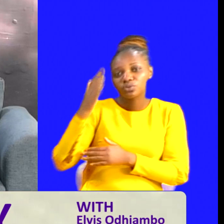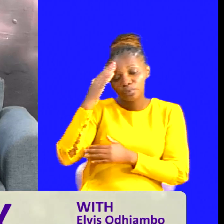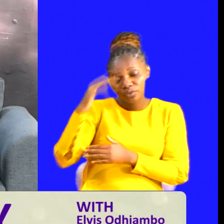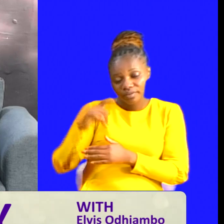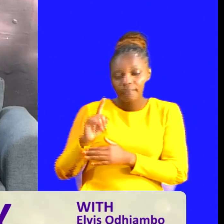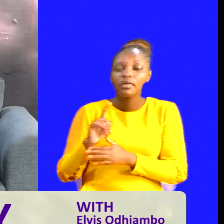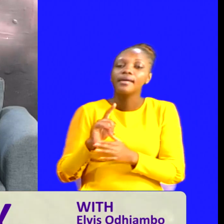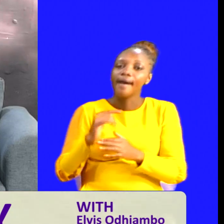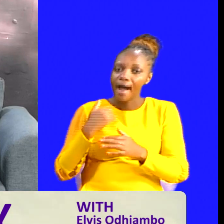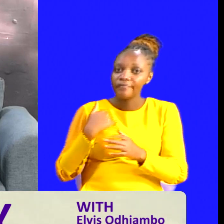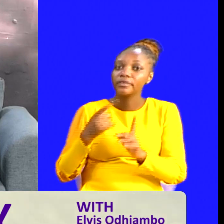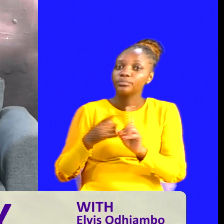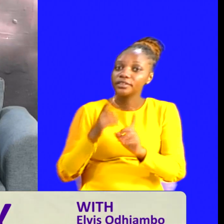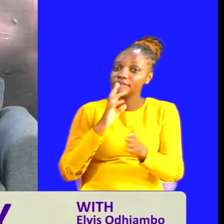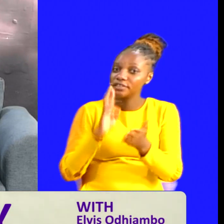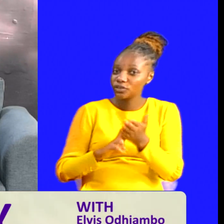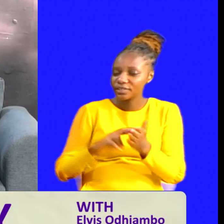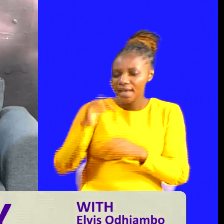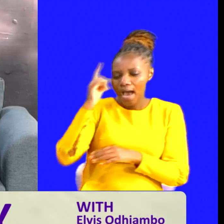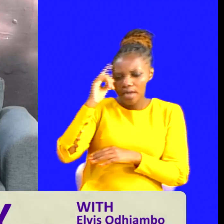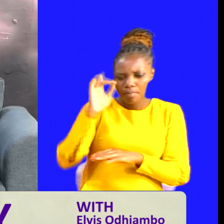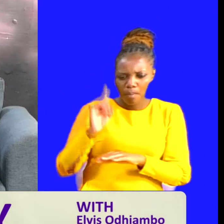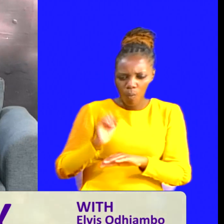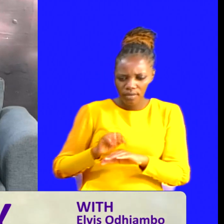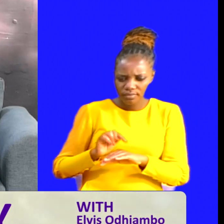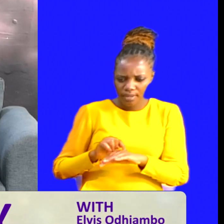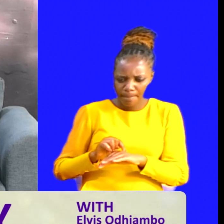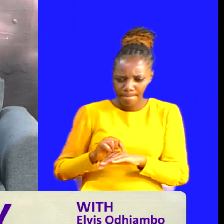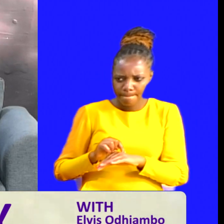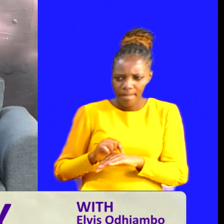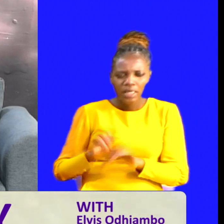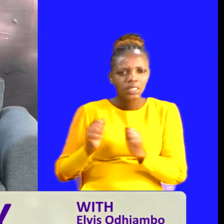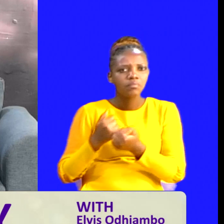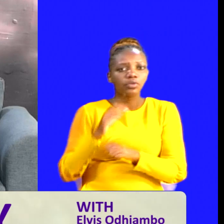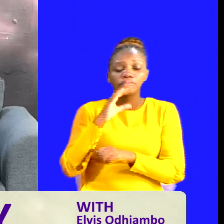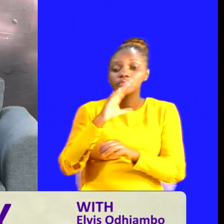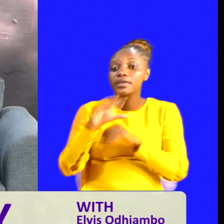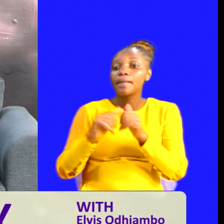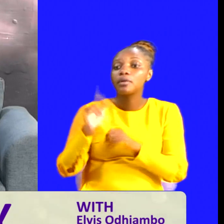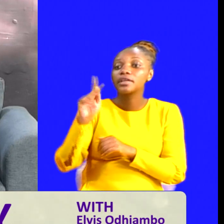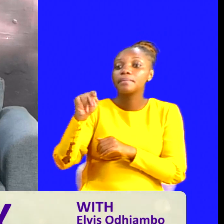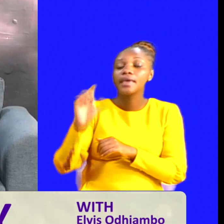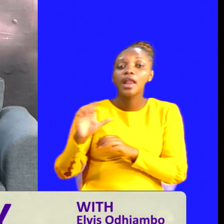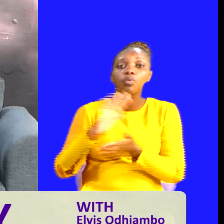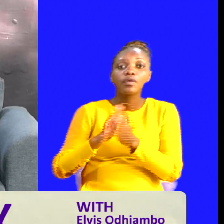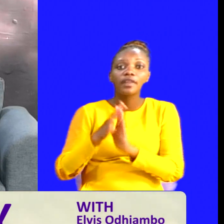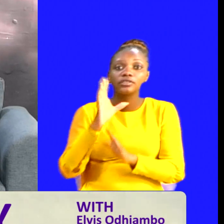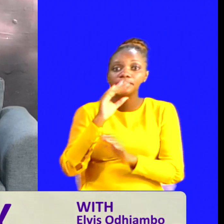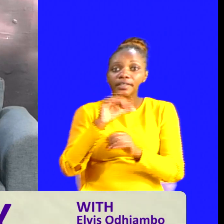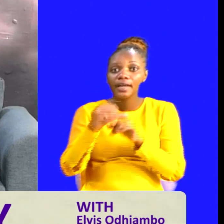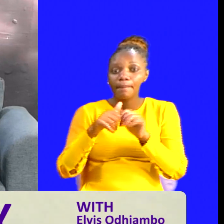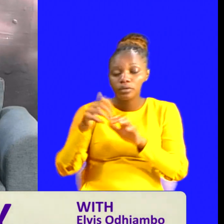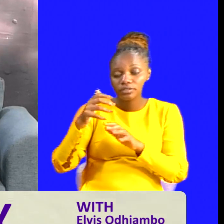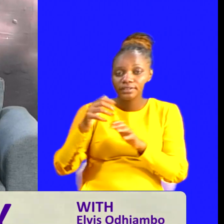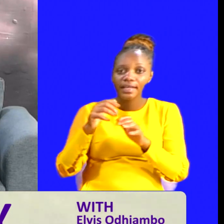dominated this league. I remember the time there was a time that you could not talk about the Kenyan Premier League without mentioning the fierce rivalry